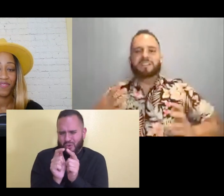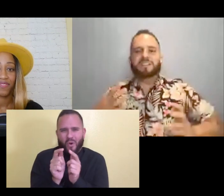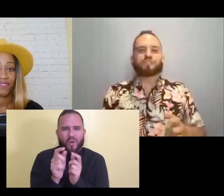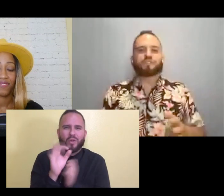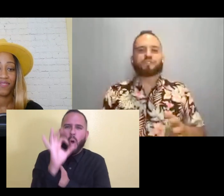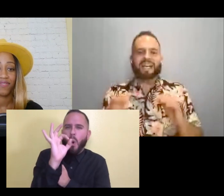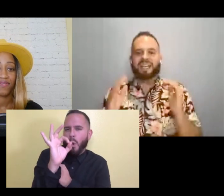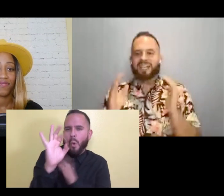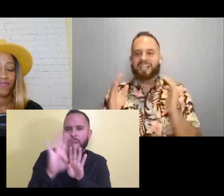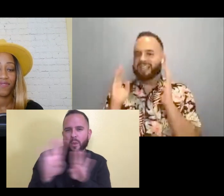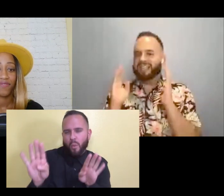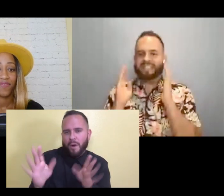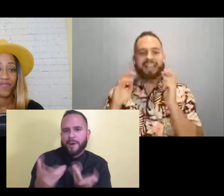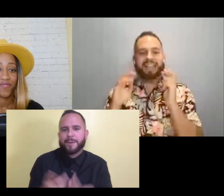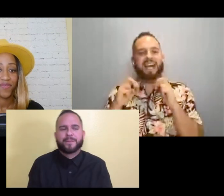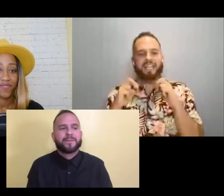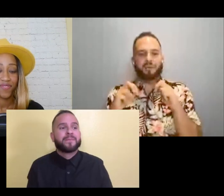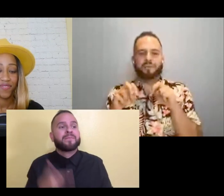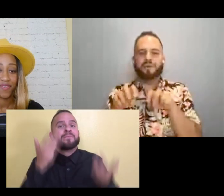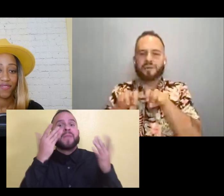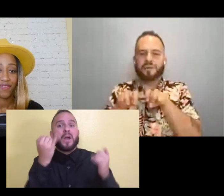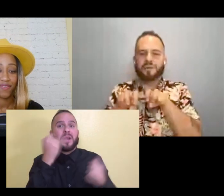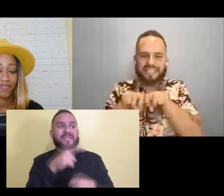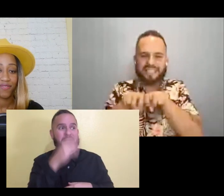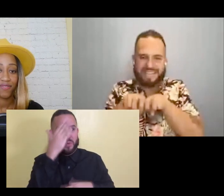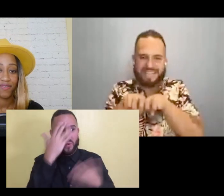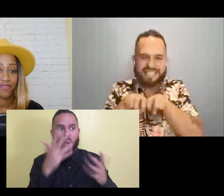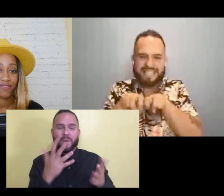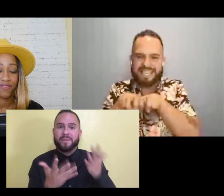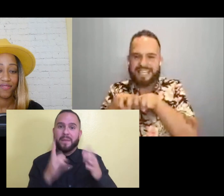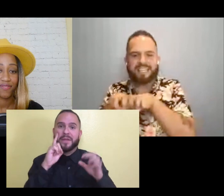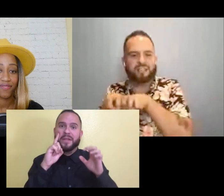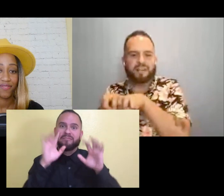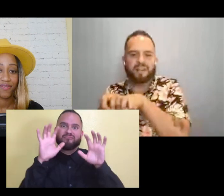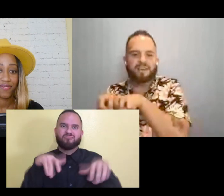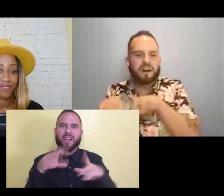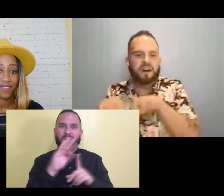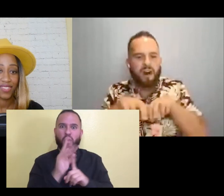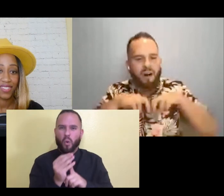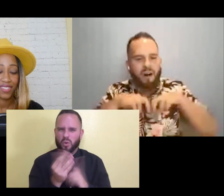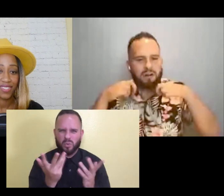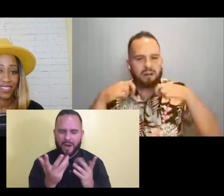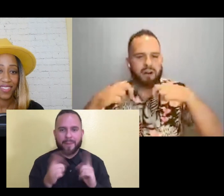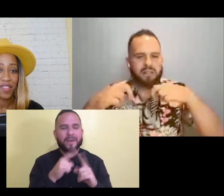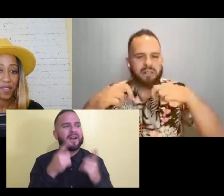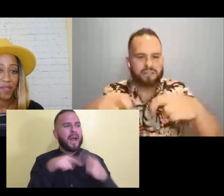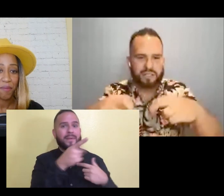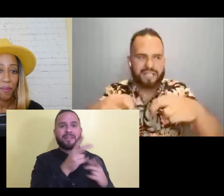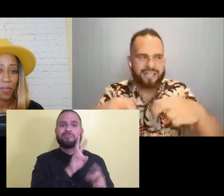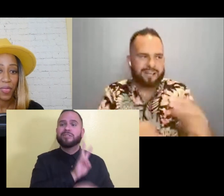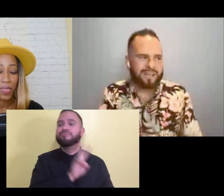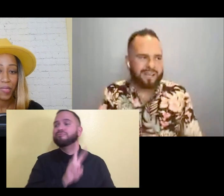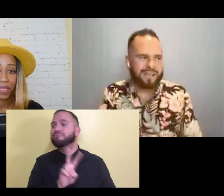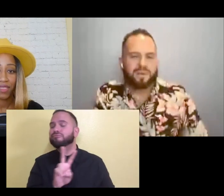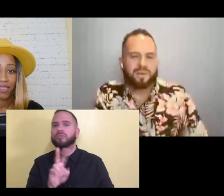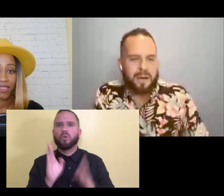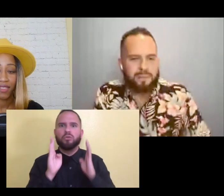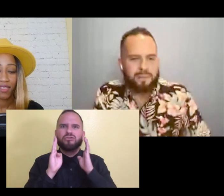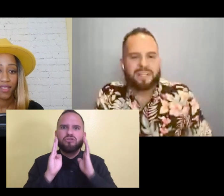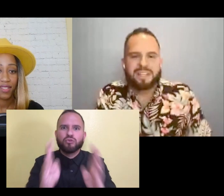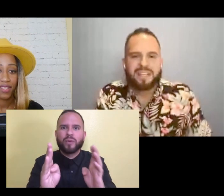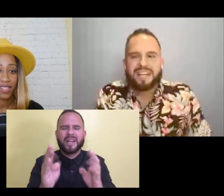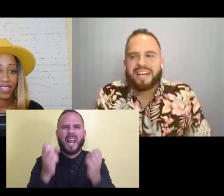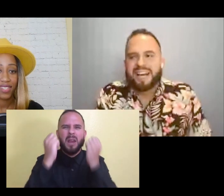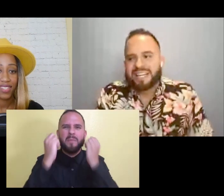to the street and it's just lined up with people sitting like knee to knee, all across the street. And I'm like, what's happening